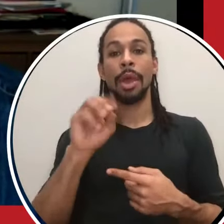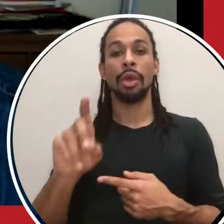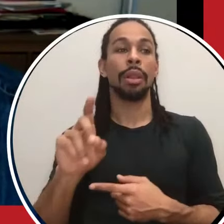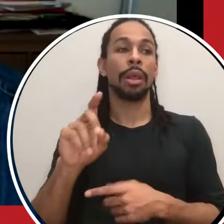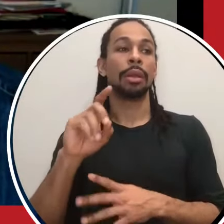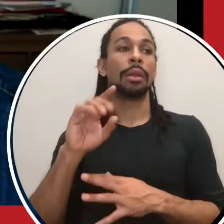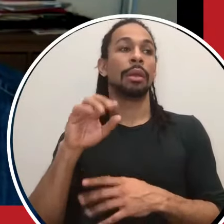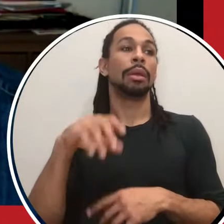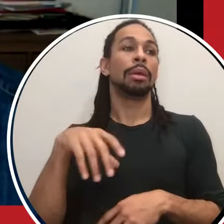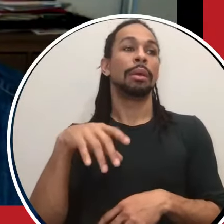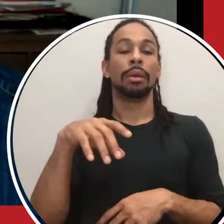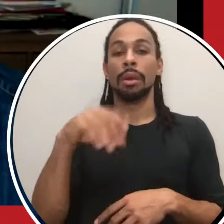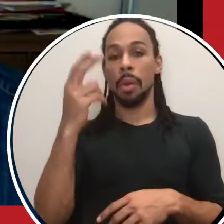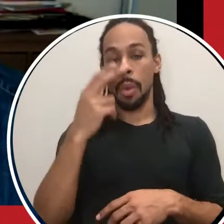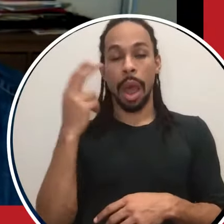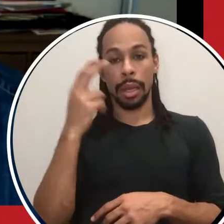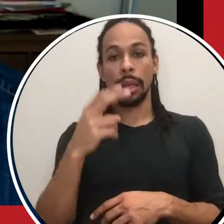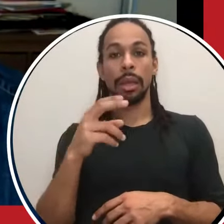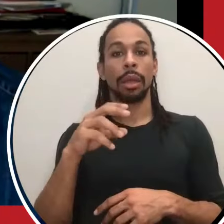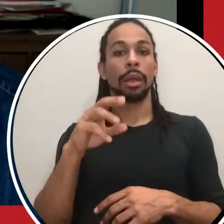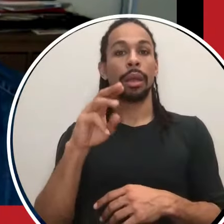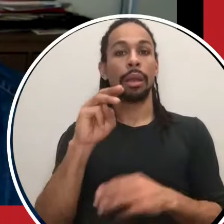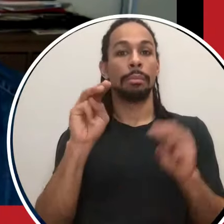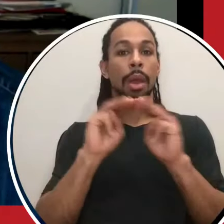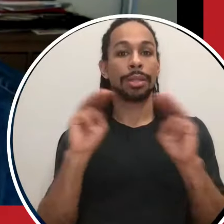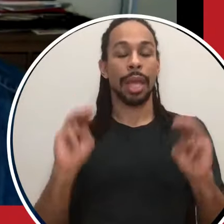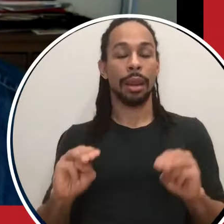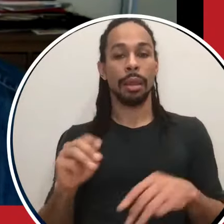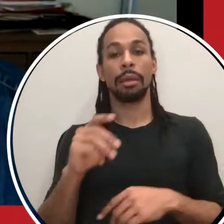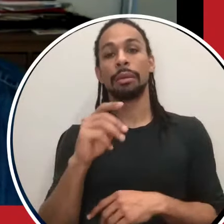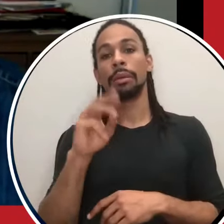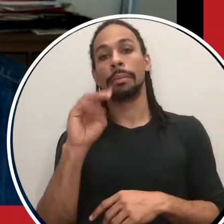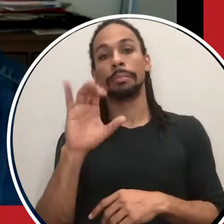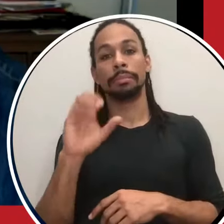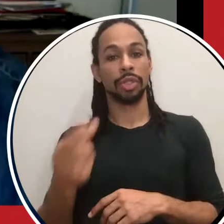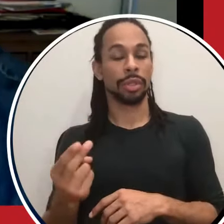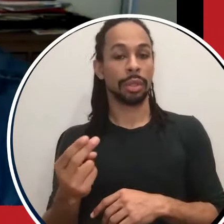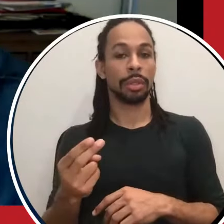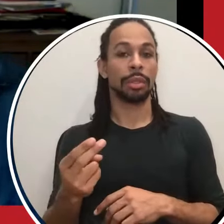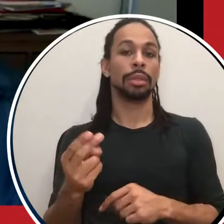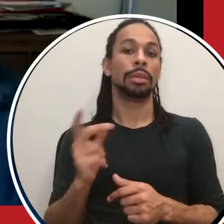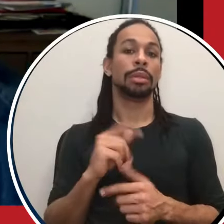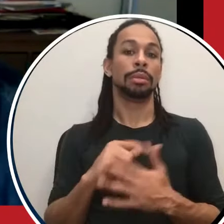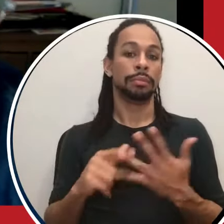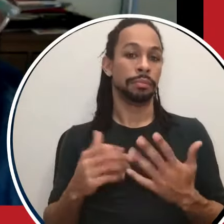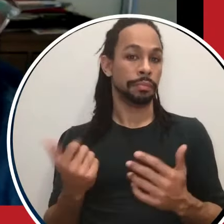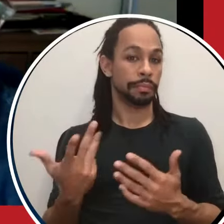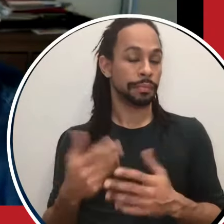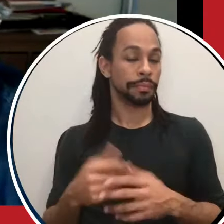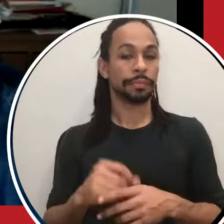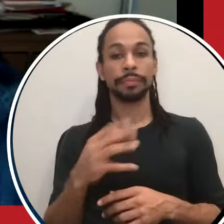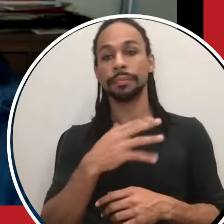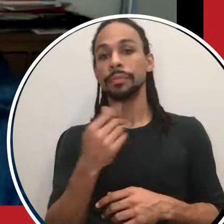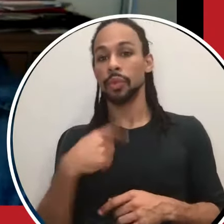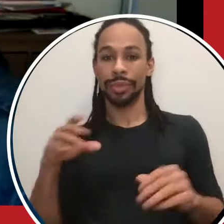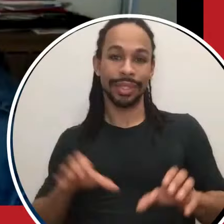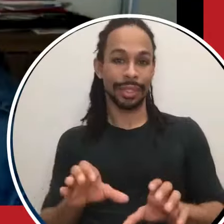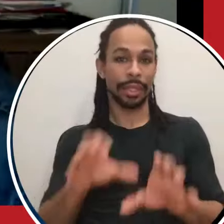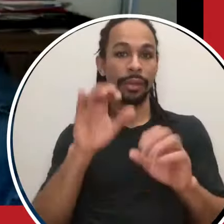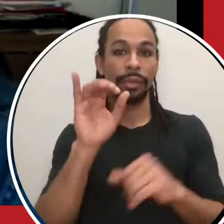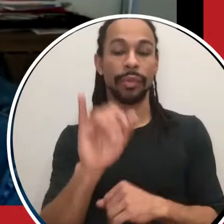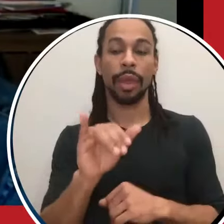Hawaii, Montana, and Michigan. And we did all that in spite of, you know, a very